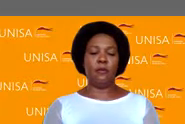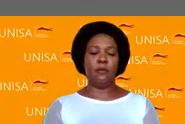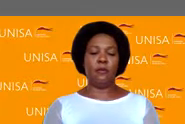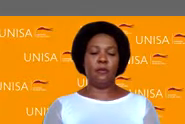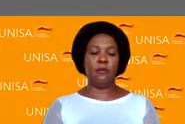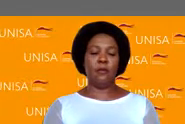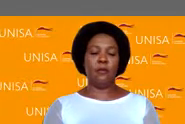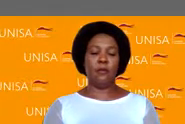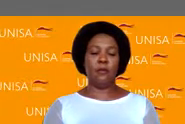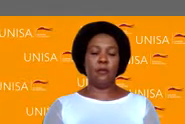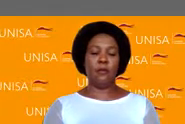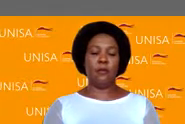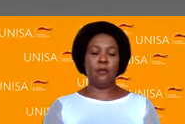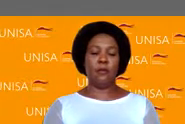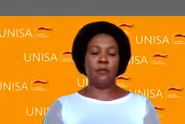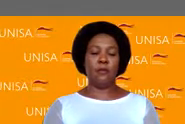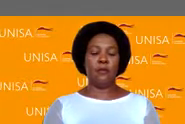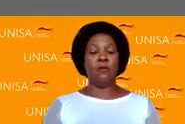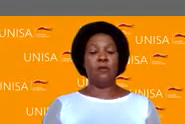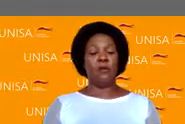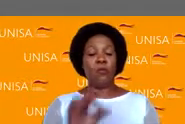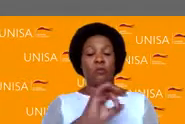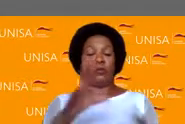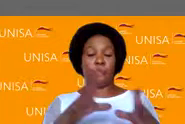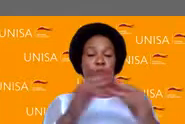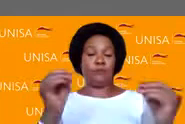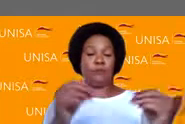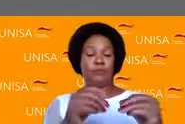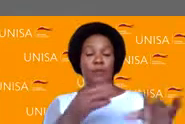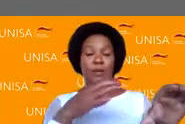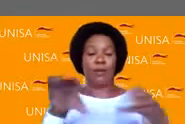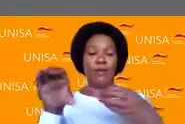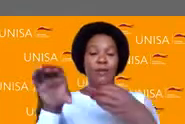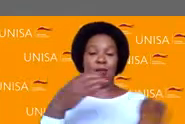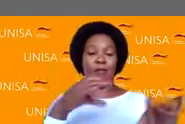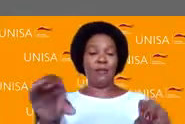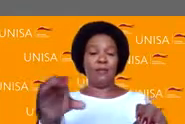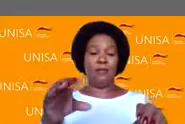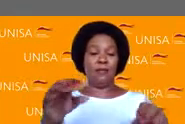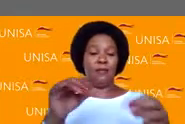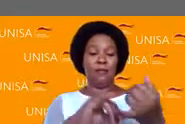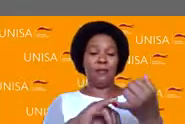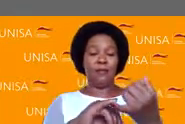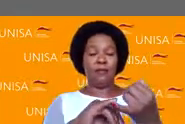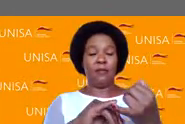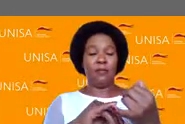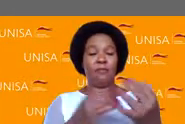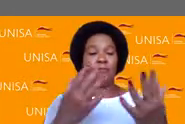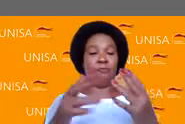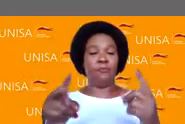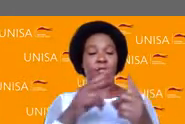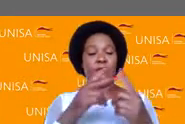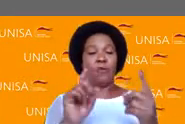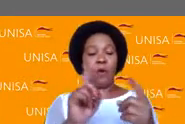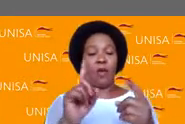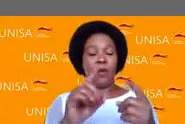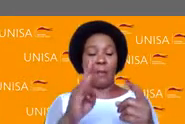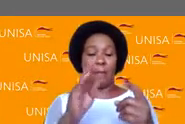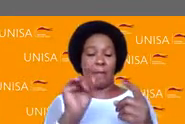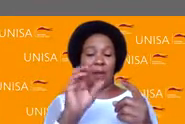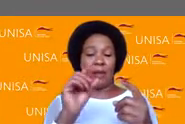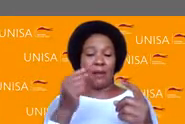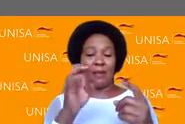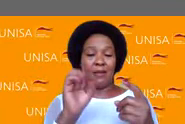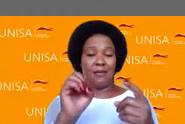So as you complete the activities in the module, you might receive badges. And these badges is just